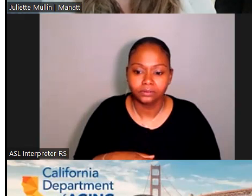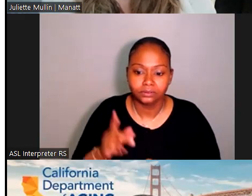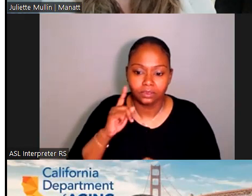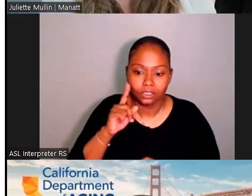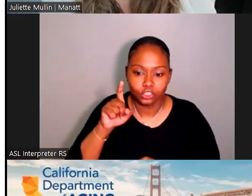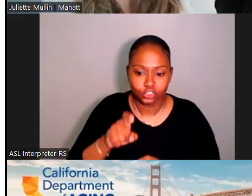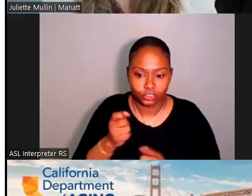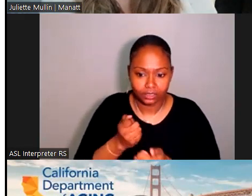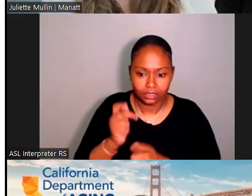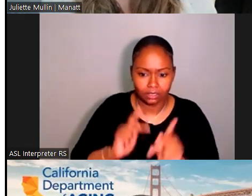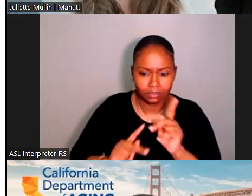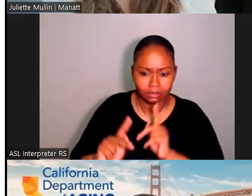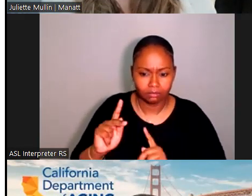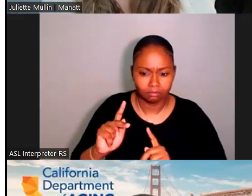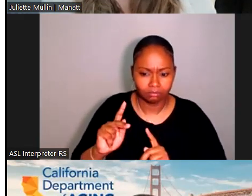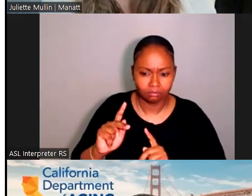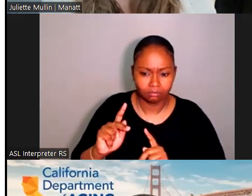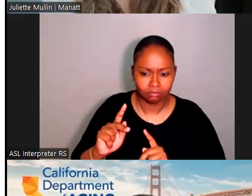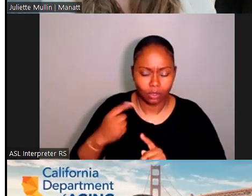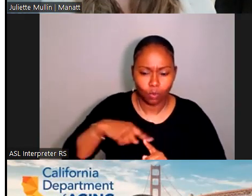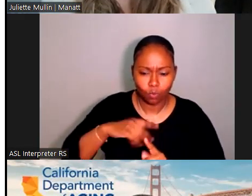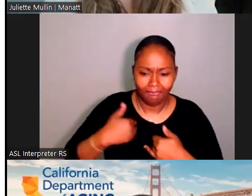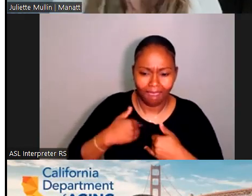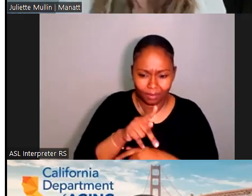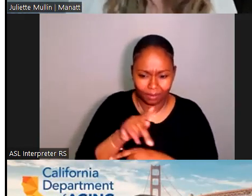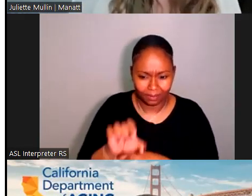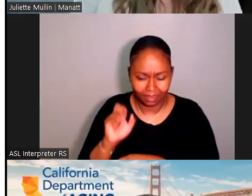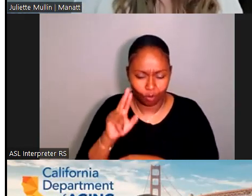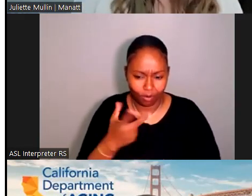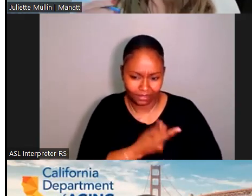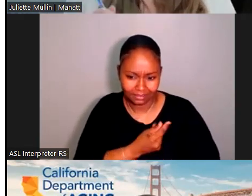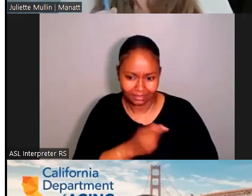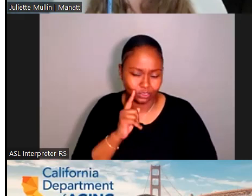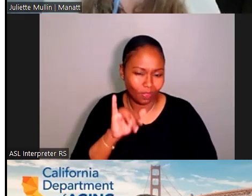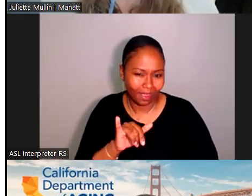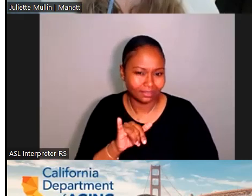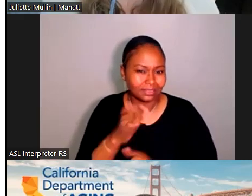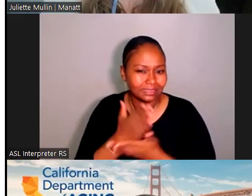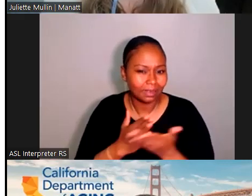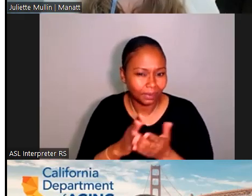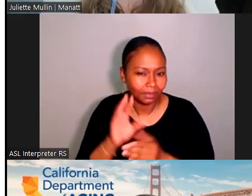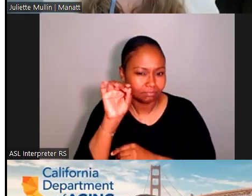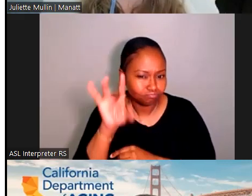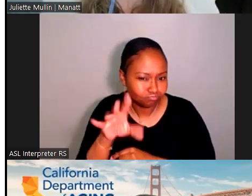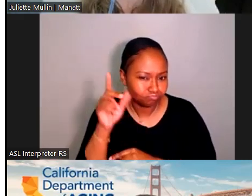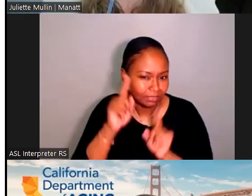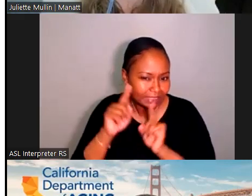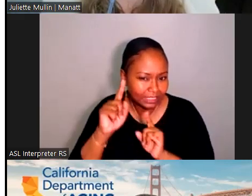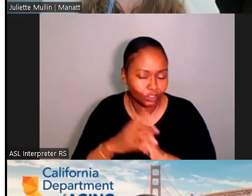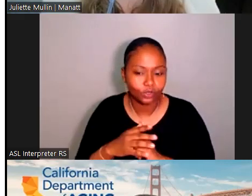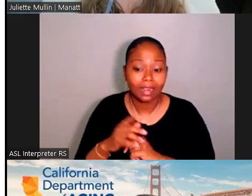vaccines during a situation like that. So just an alternative to consider, because I would imagine that facilities